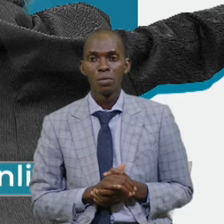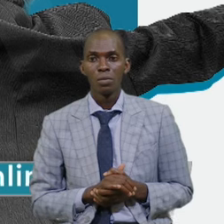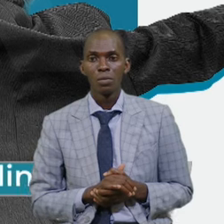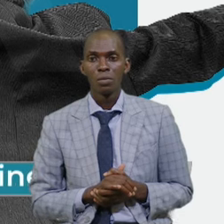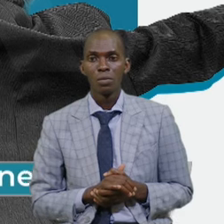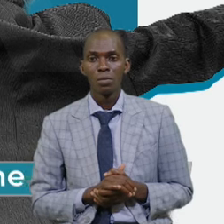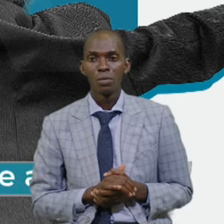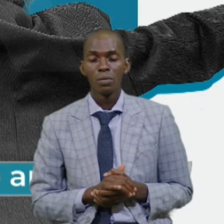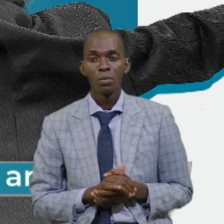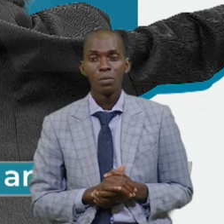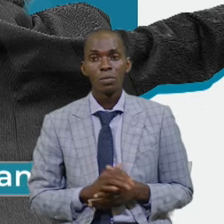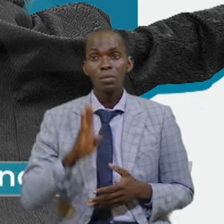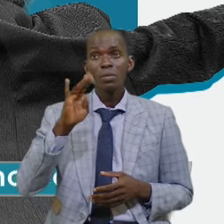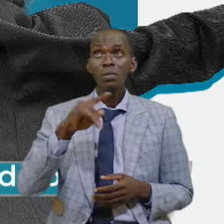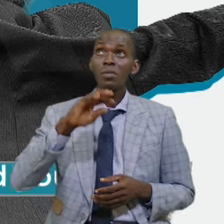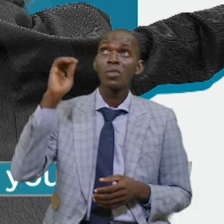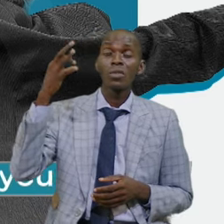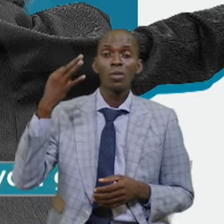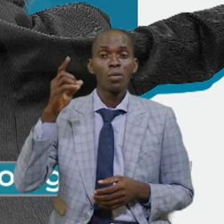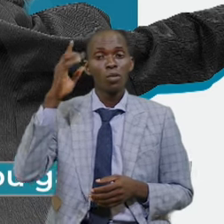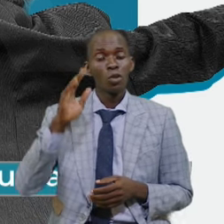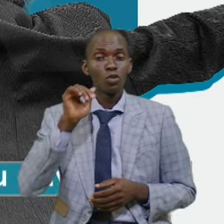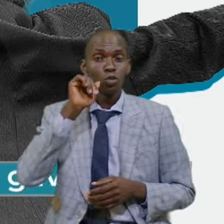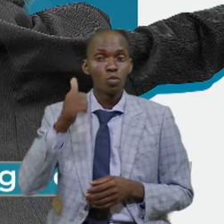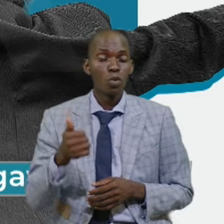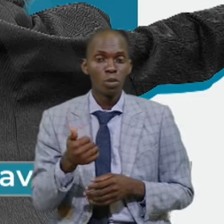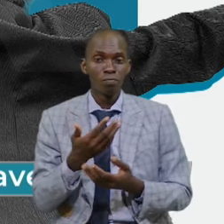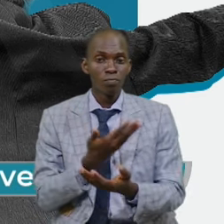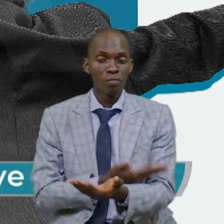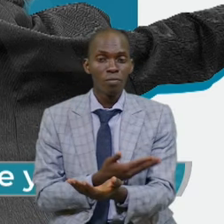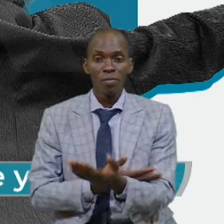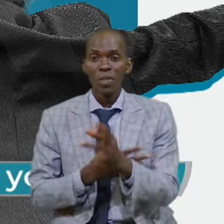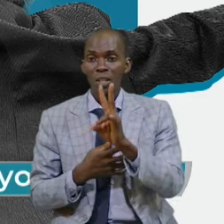By the grace of God, tomorrow morning, 7 o'clock in the morning,